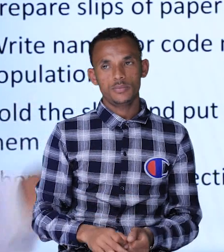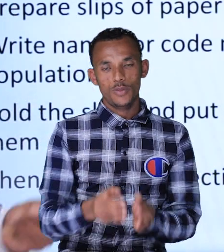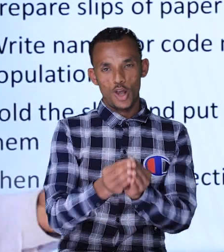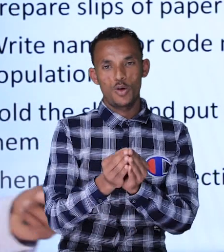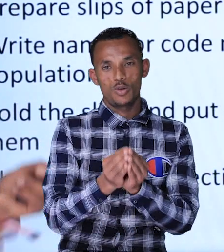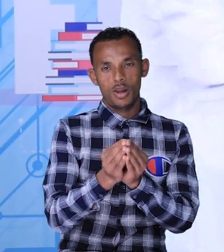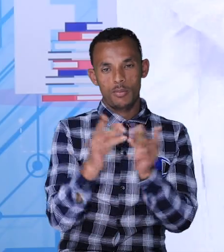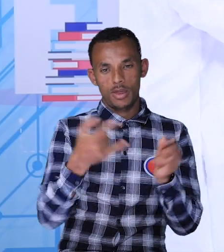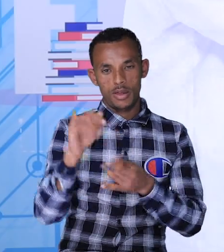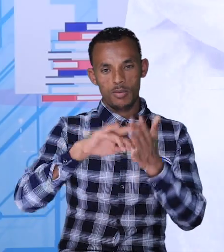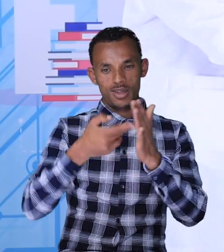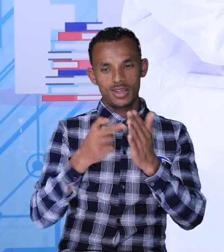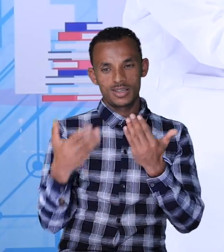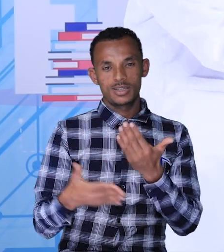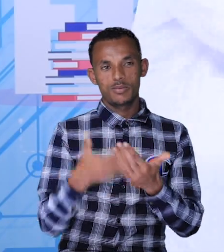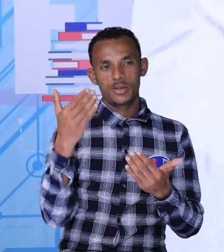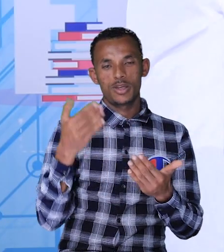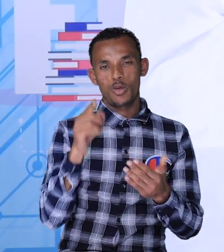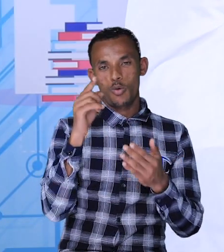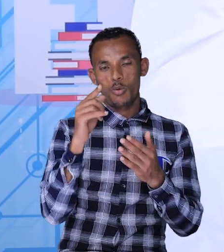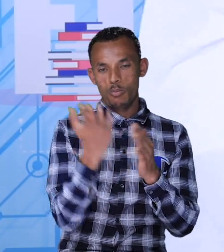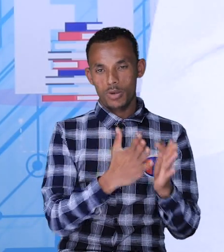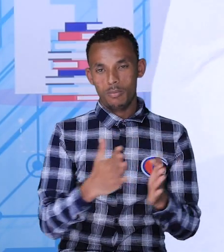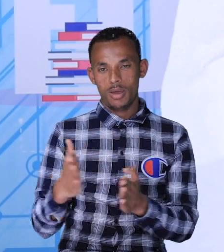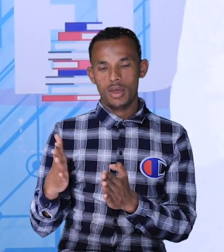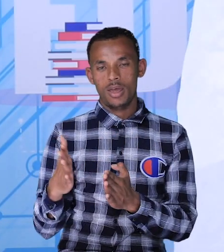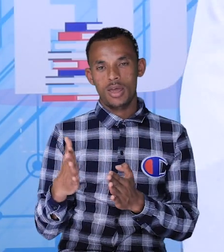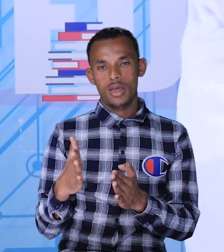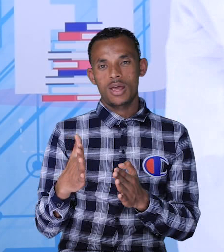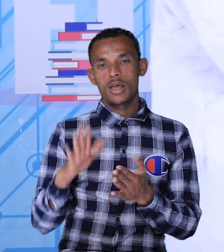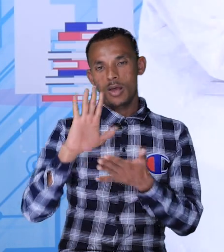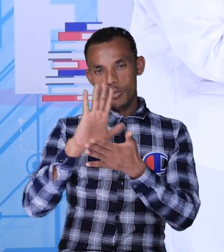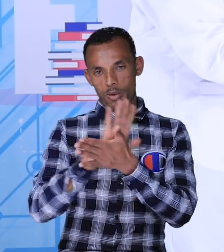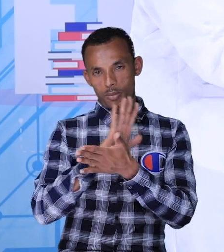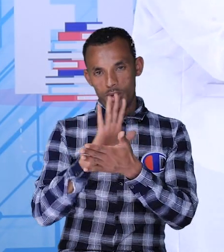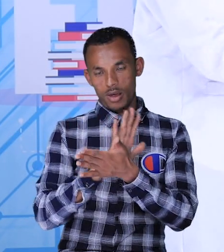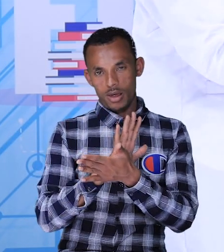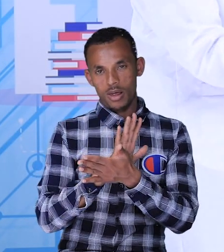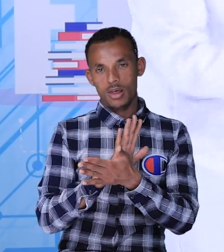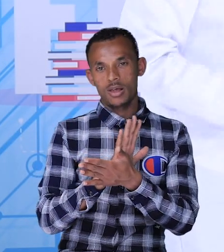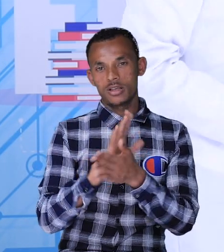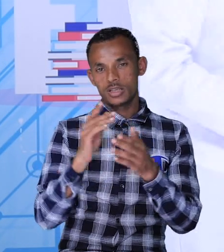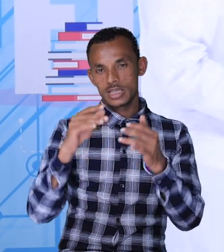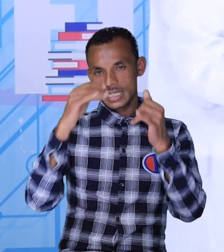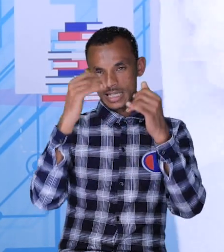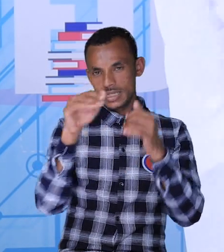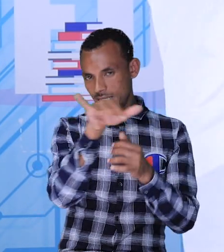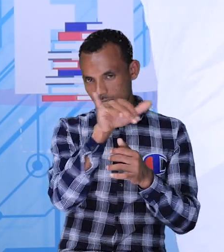Lottery method means simply you prepare a slip of paper which are identical in size and